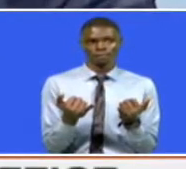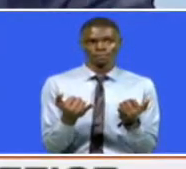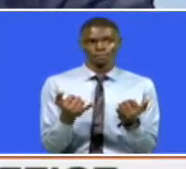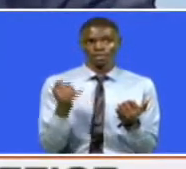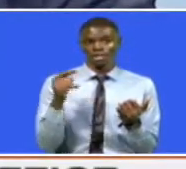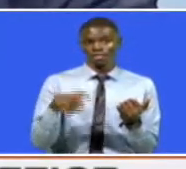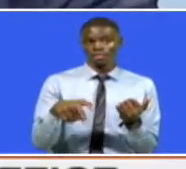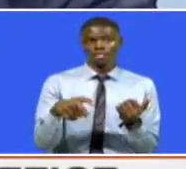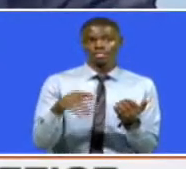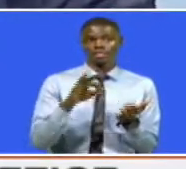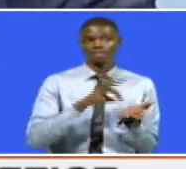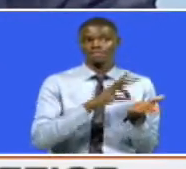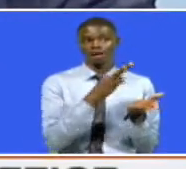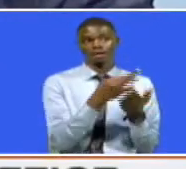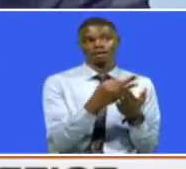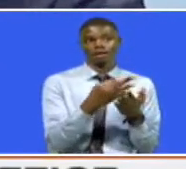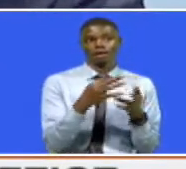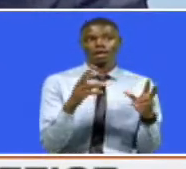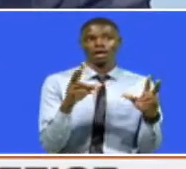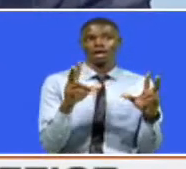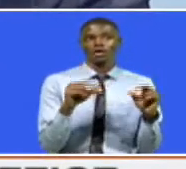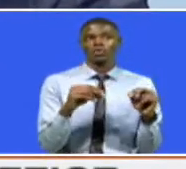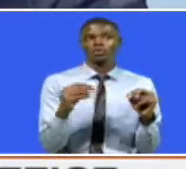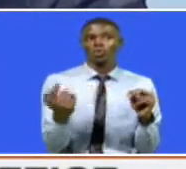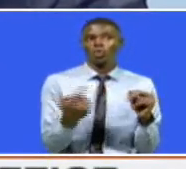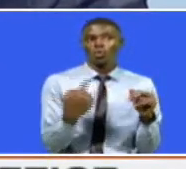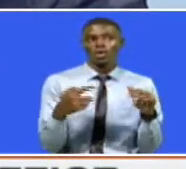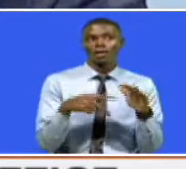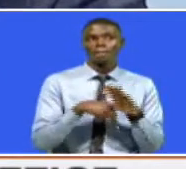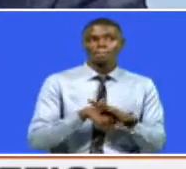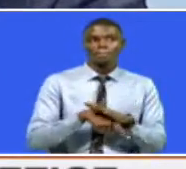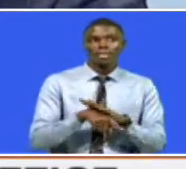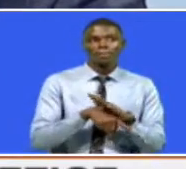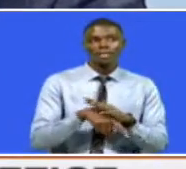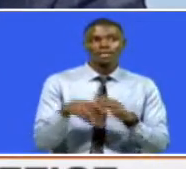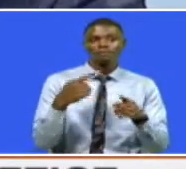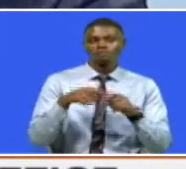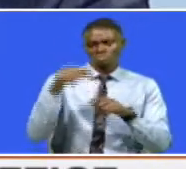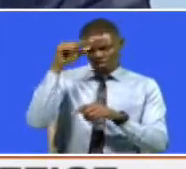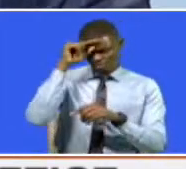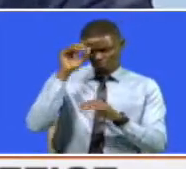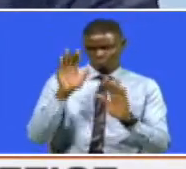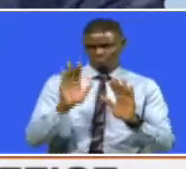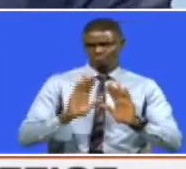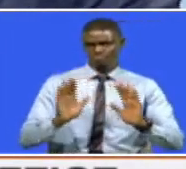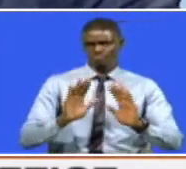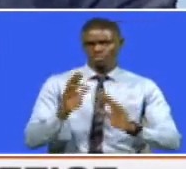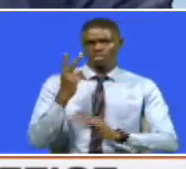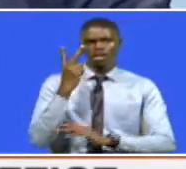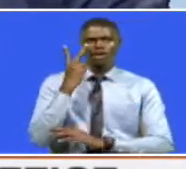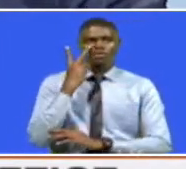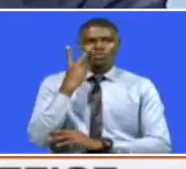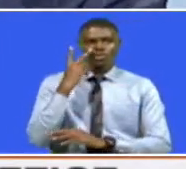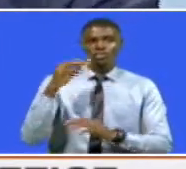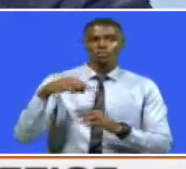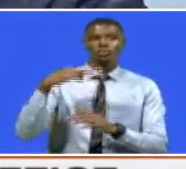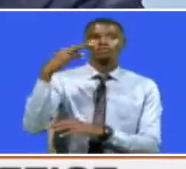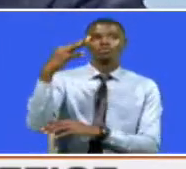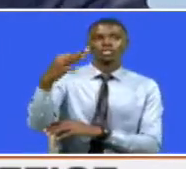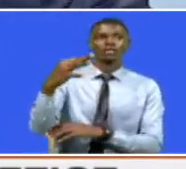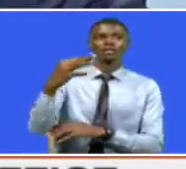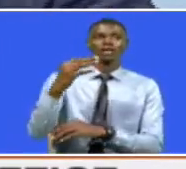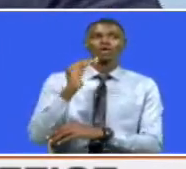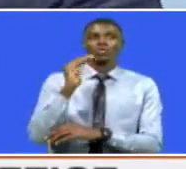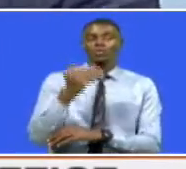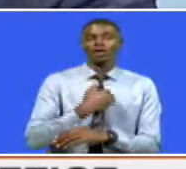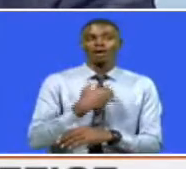this fund is not just primarily supposed to be from government. Looking into the future, we are going to have